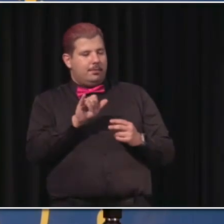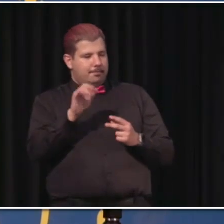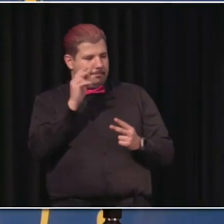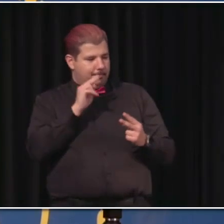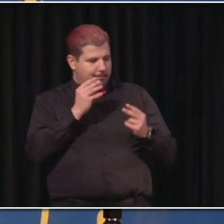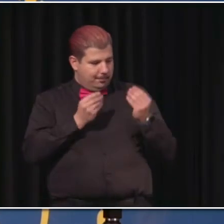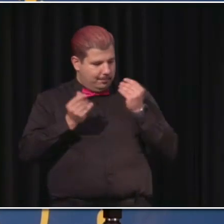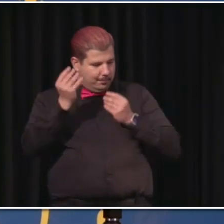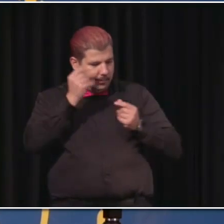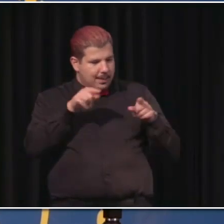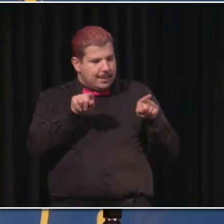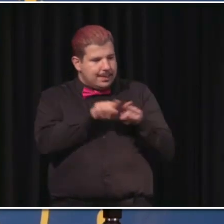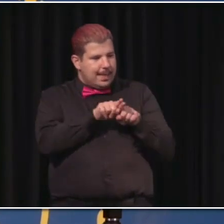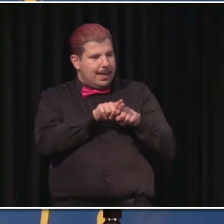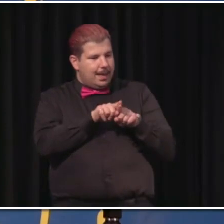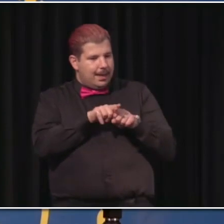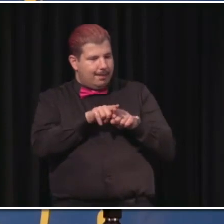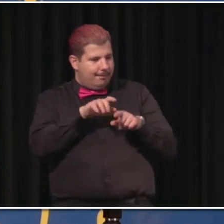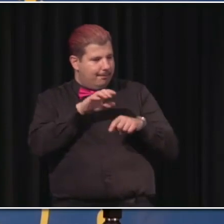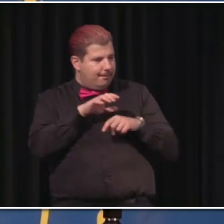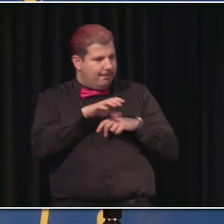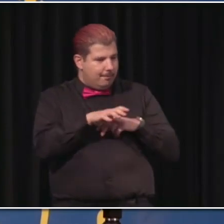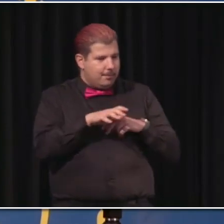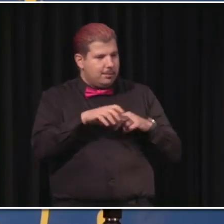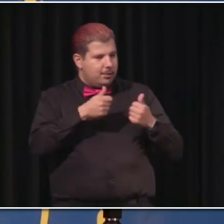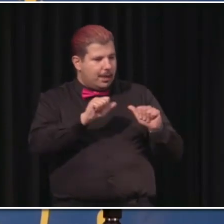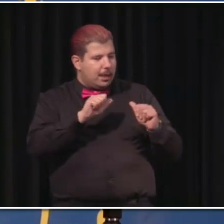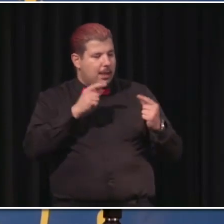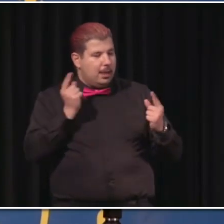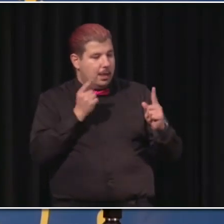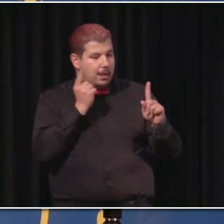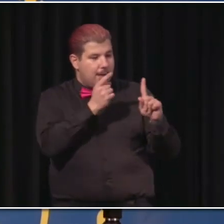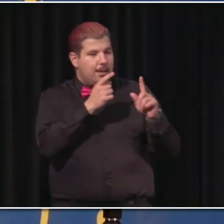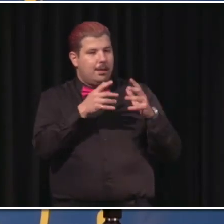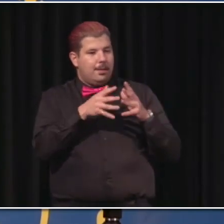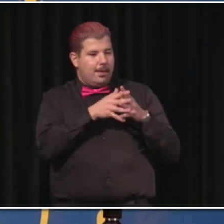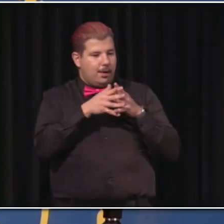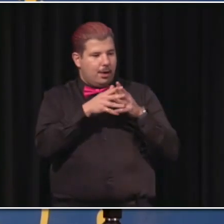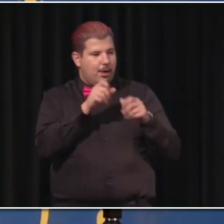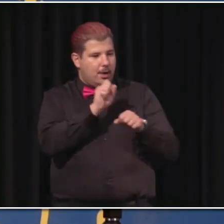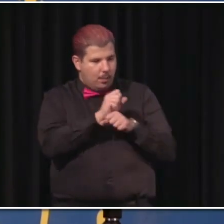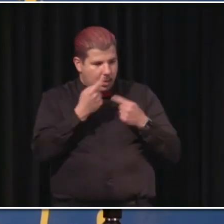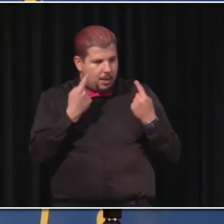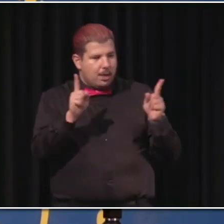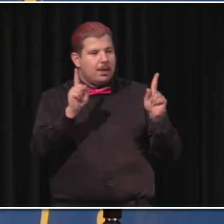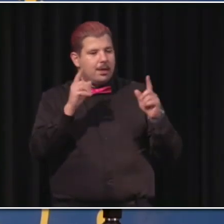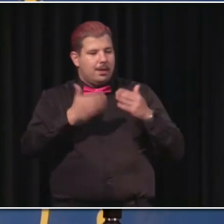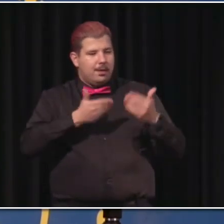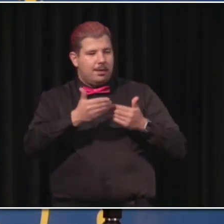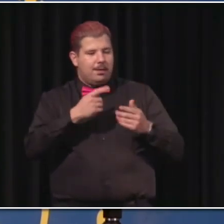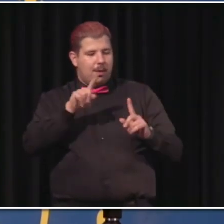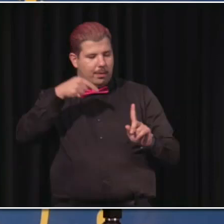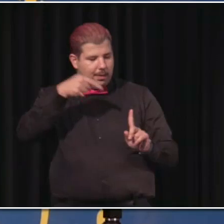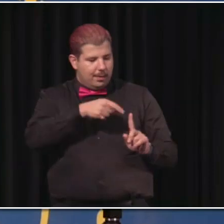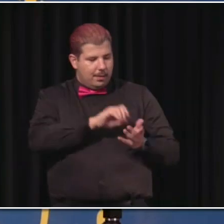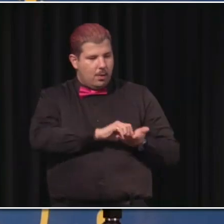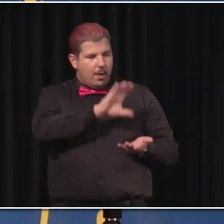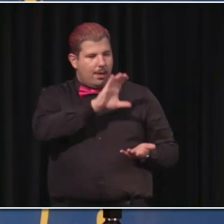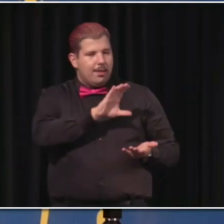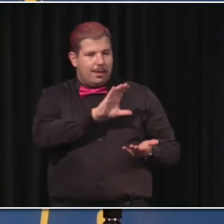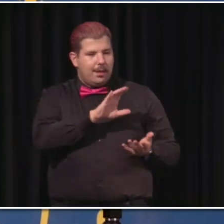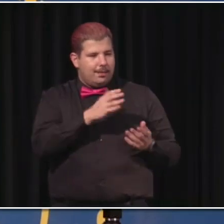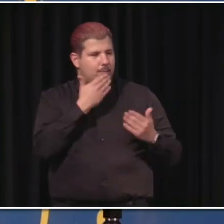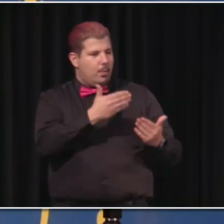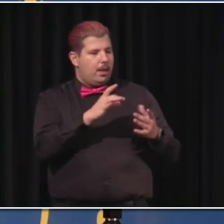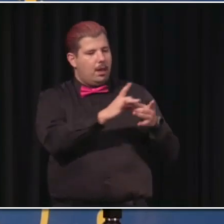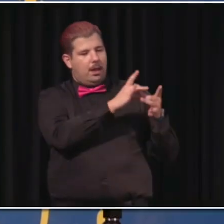same forces that have always tried to make America work only for the wealthy and well-connected are once again